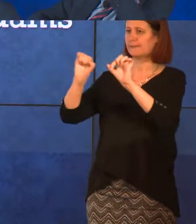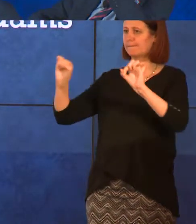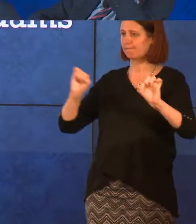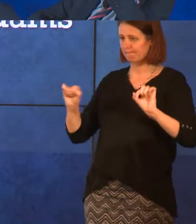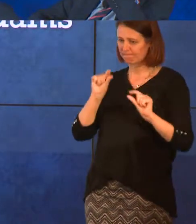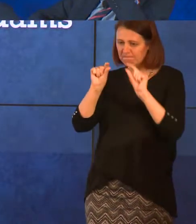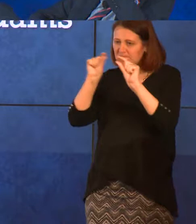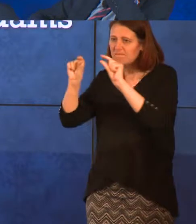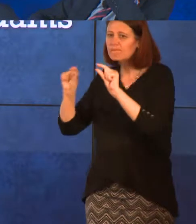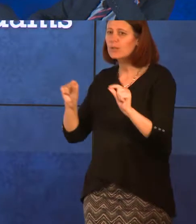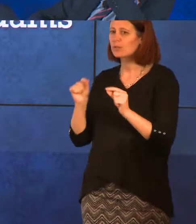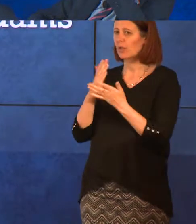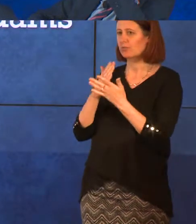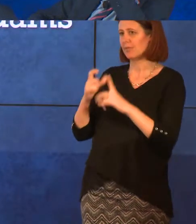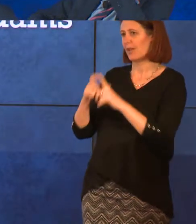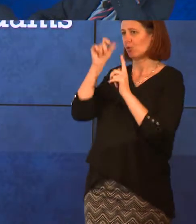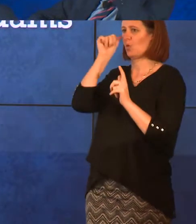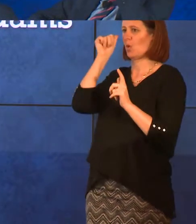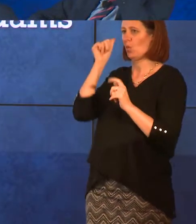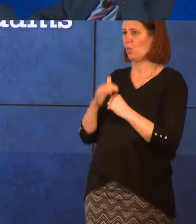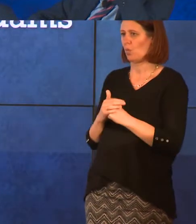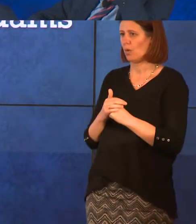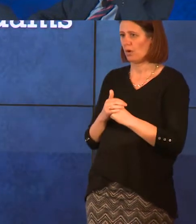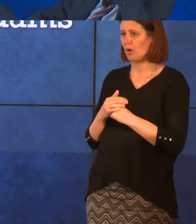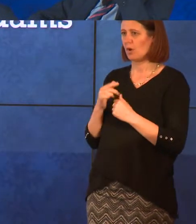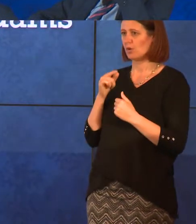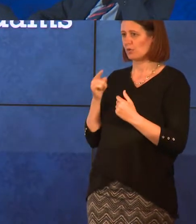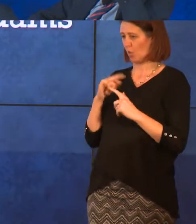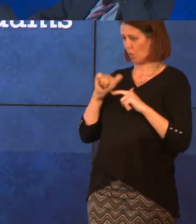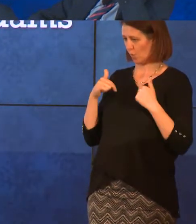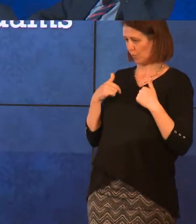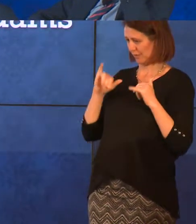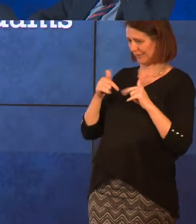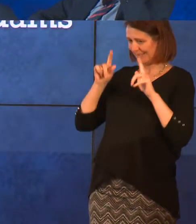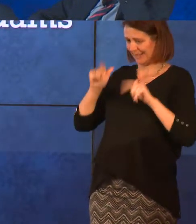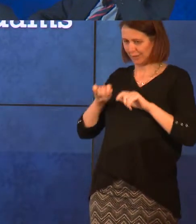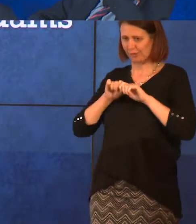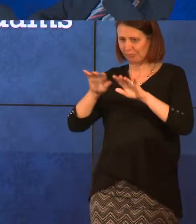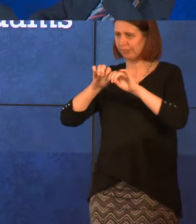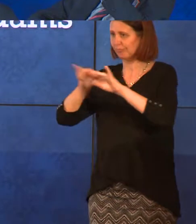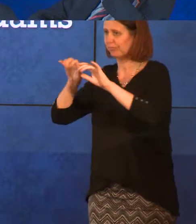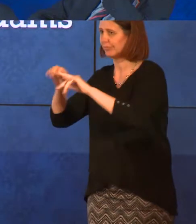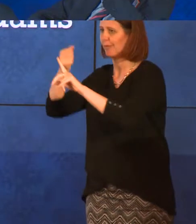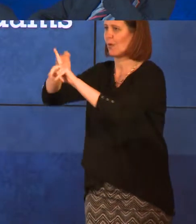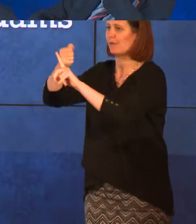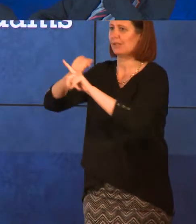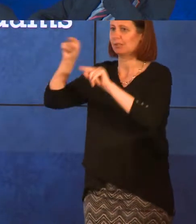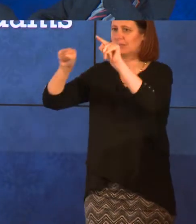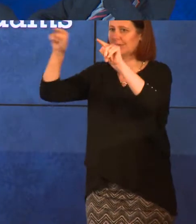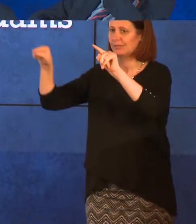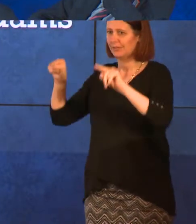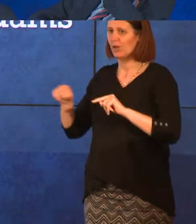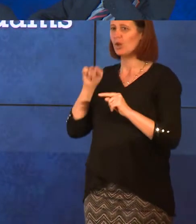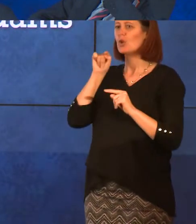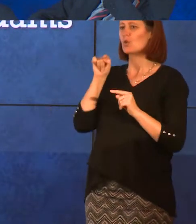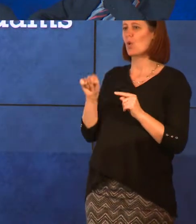So it's hard to know. I think, you know, we're sort of starting just trying to get the word out to advocates because they're the ones who have access to lots of participants, so it's